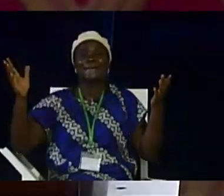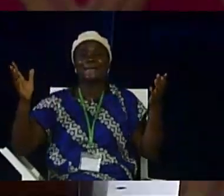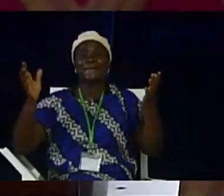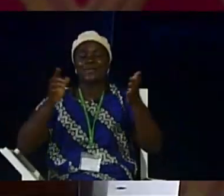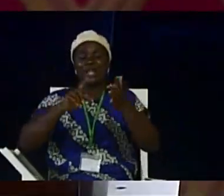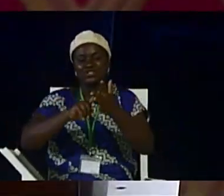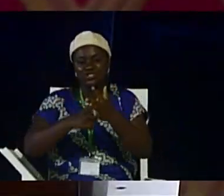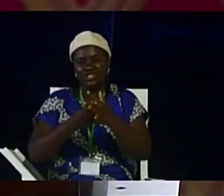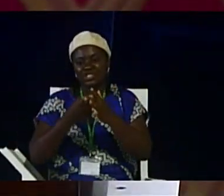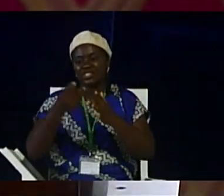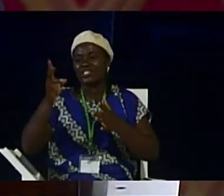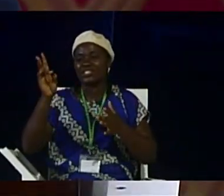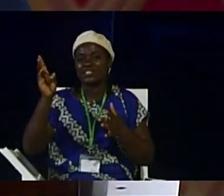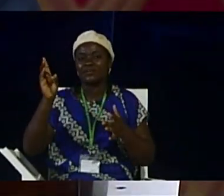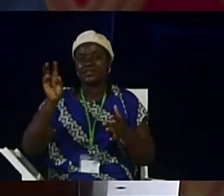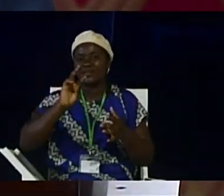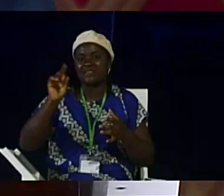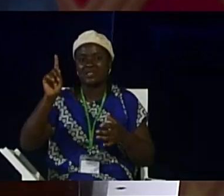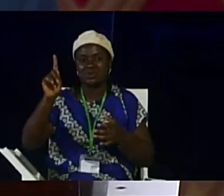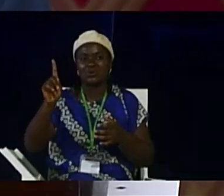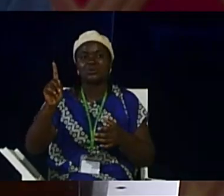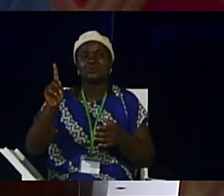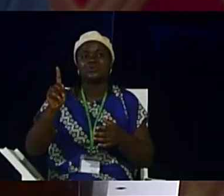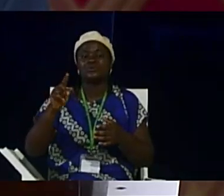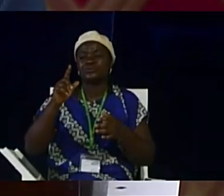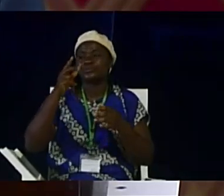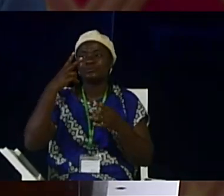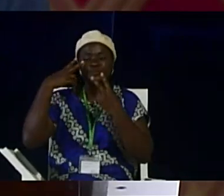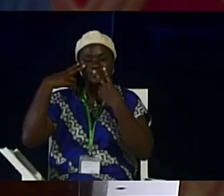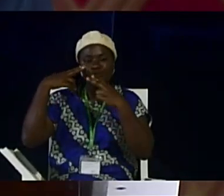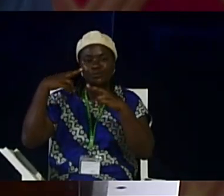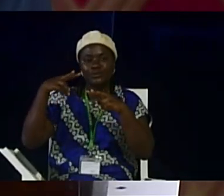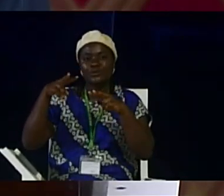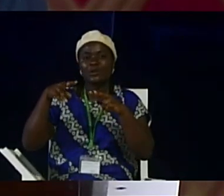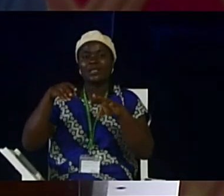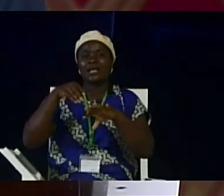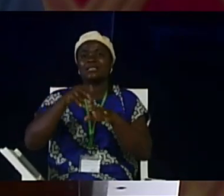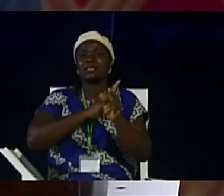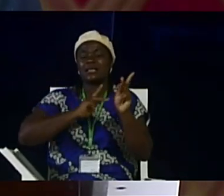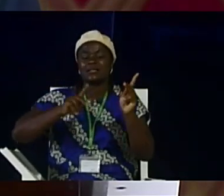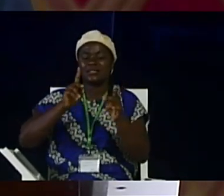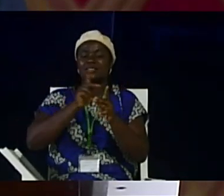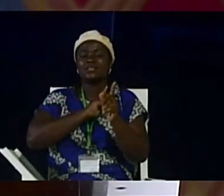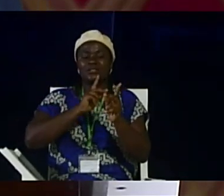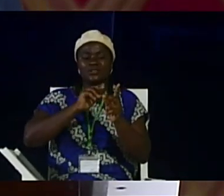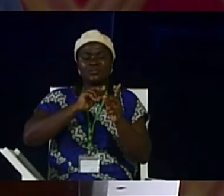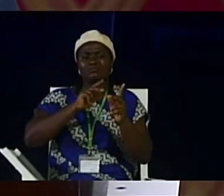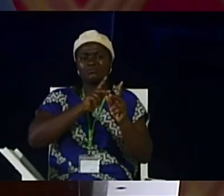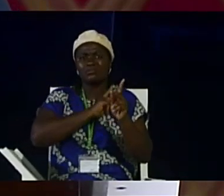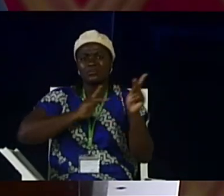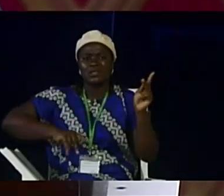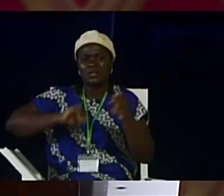Genesis 17, verse 1, New King James Translation reads, when Abram